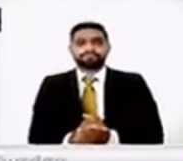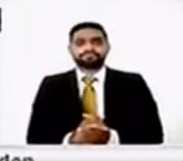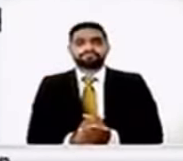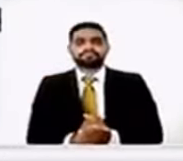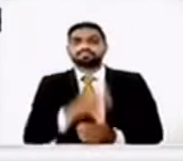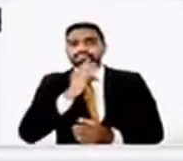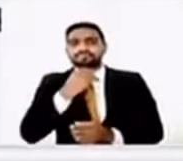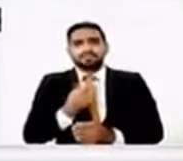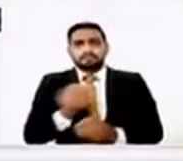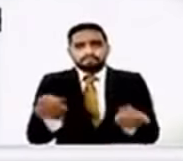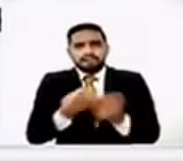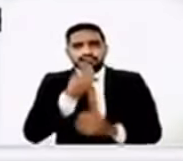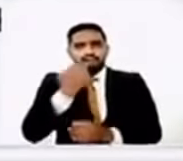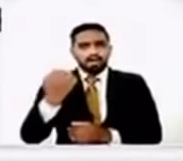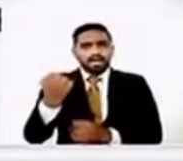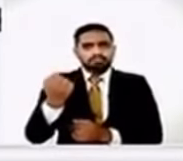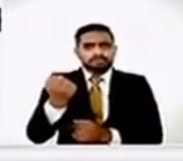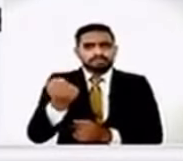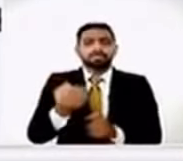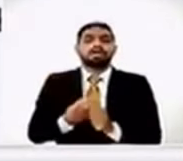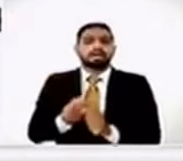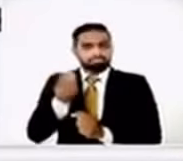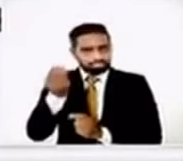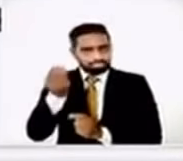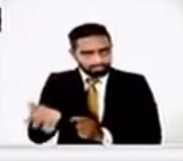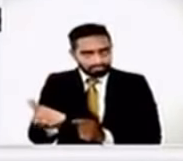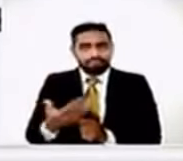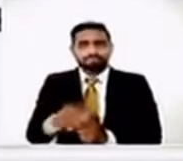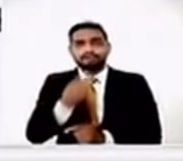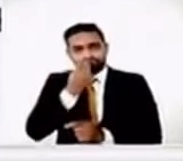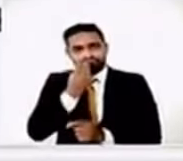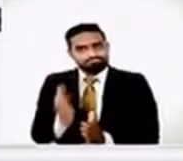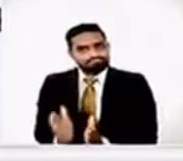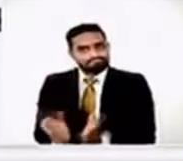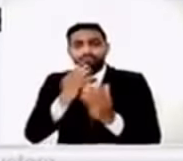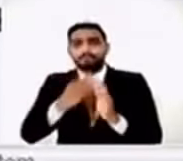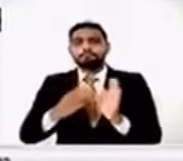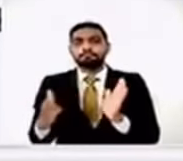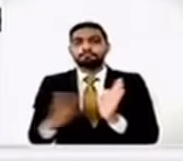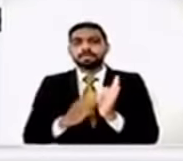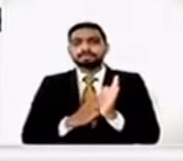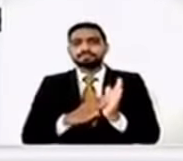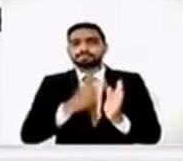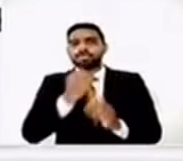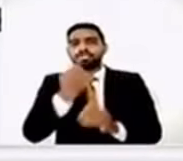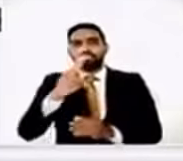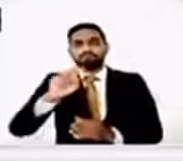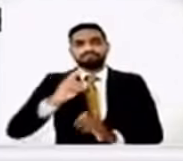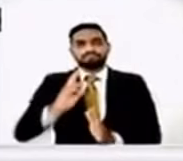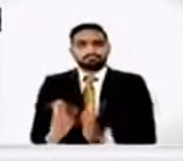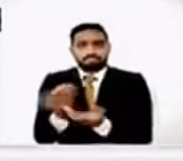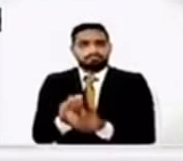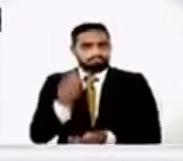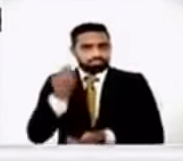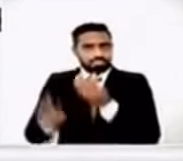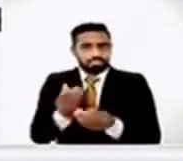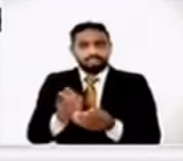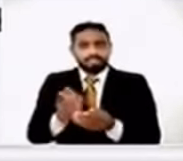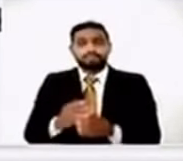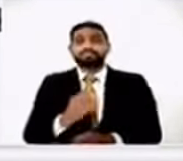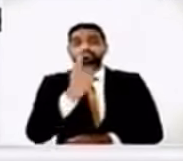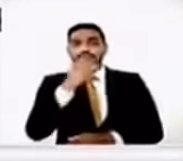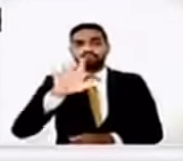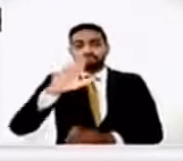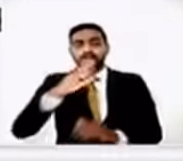infants and pregnant mothers commencing from March 2021. 1.5 billion rupees will be allocated